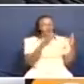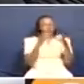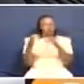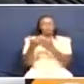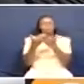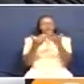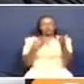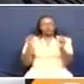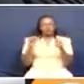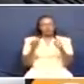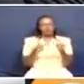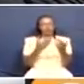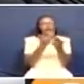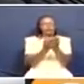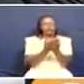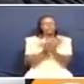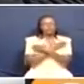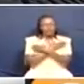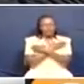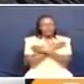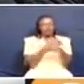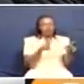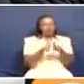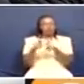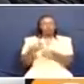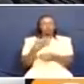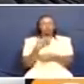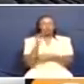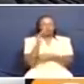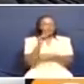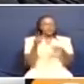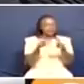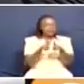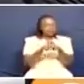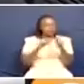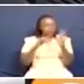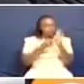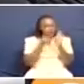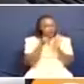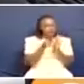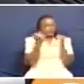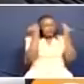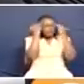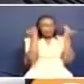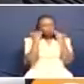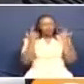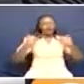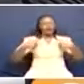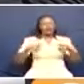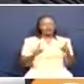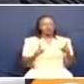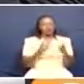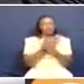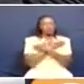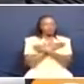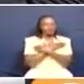the amicus brief. So I would request also, on that same basis, that the court allow the amicus